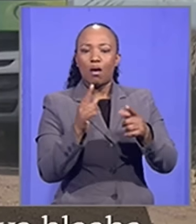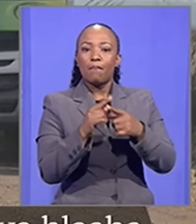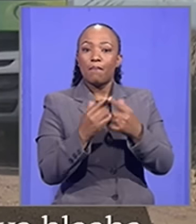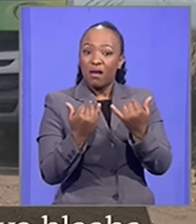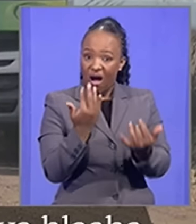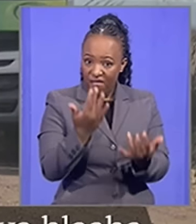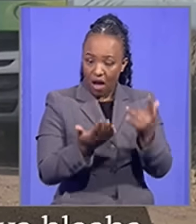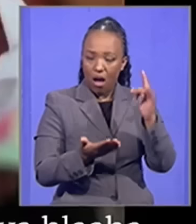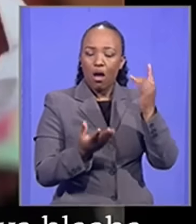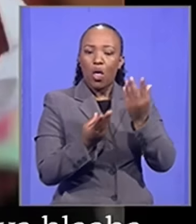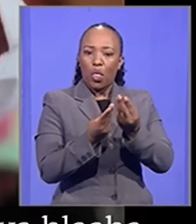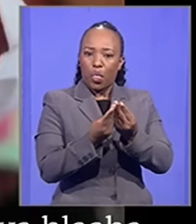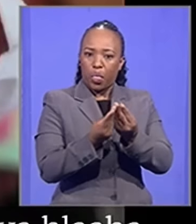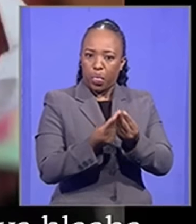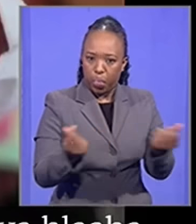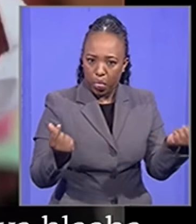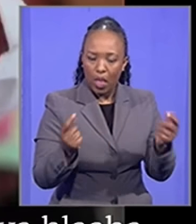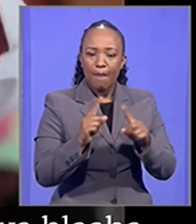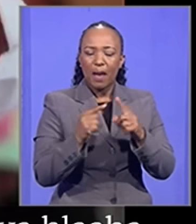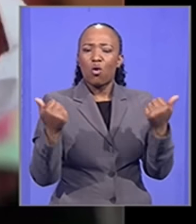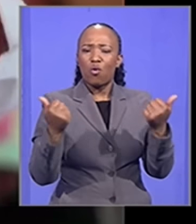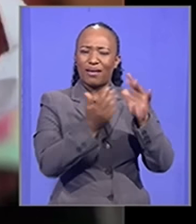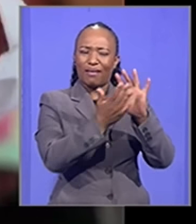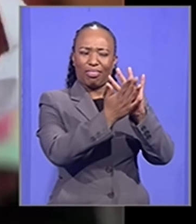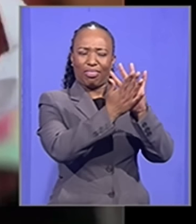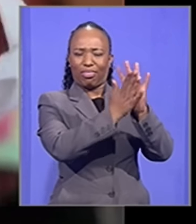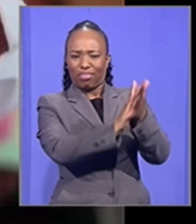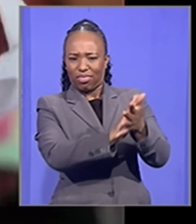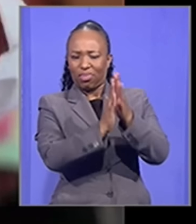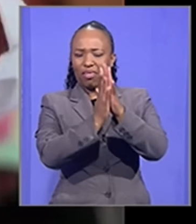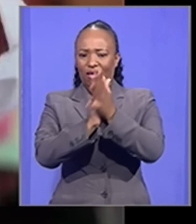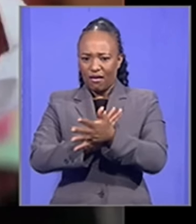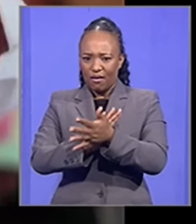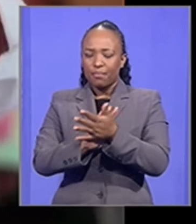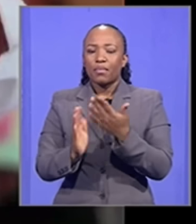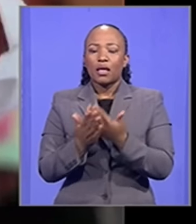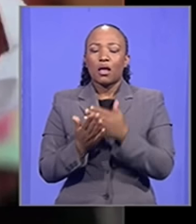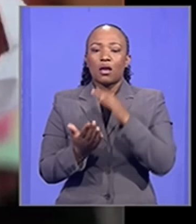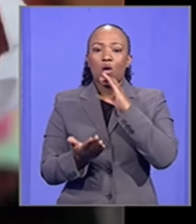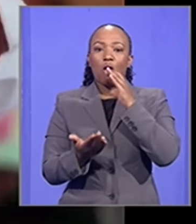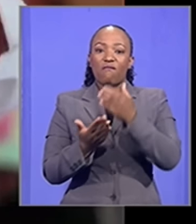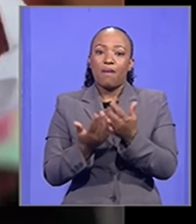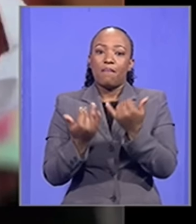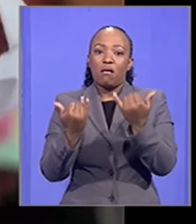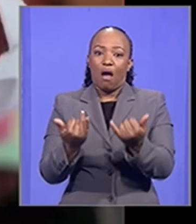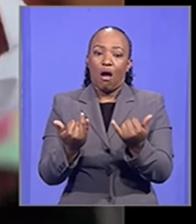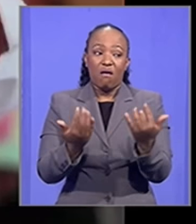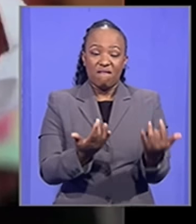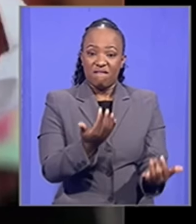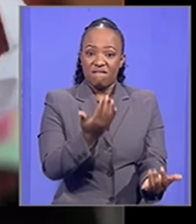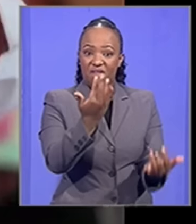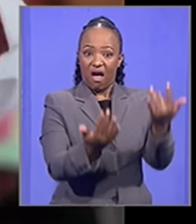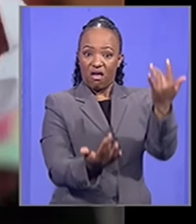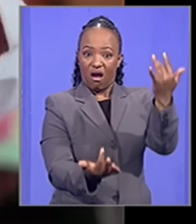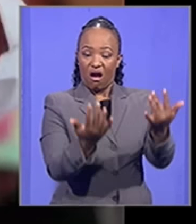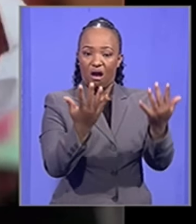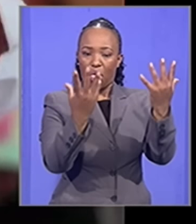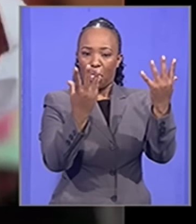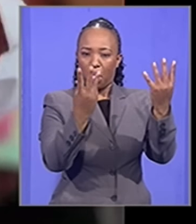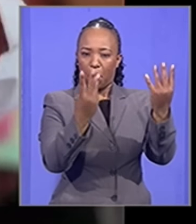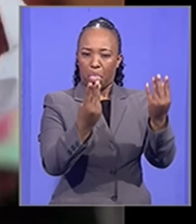tse dikgolo. I can report that the fire is now contained. The teams are busy with mop-up operations. The team that